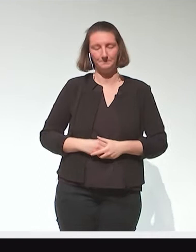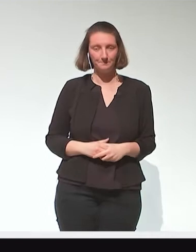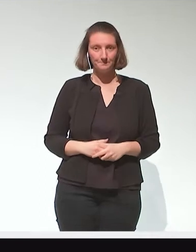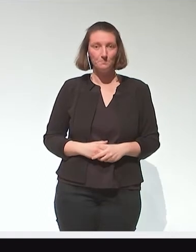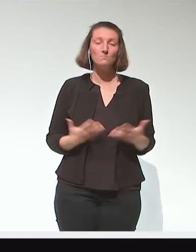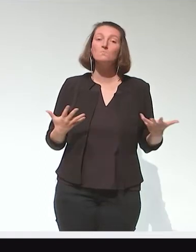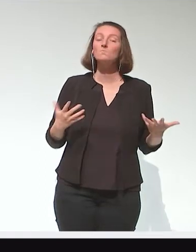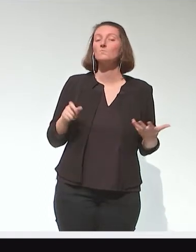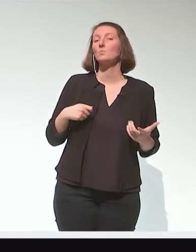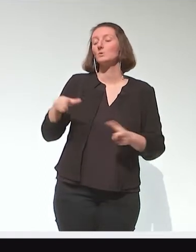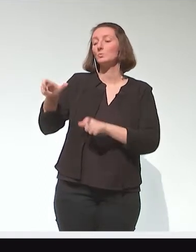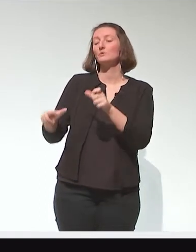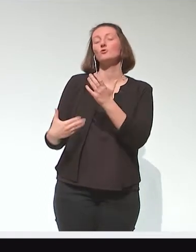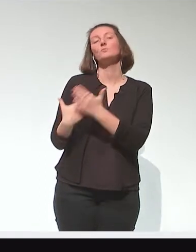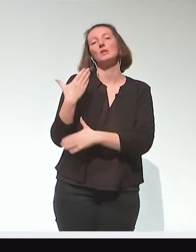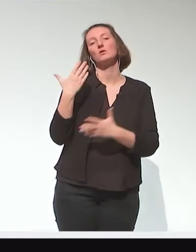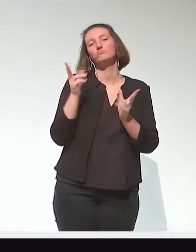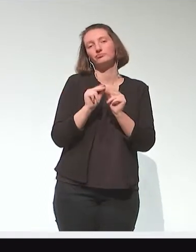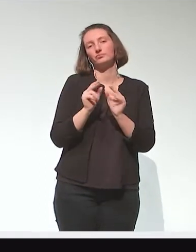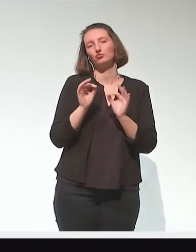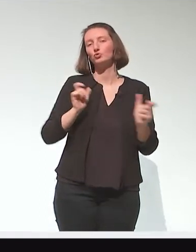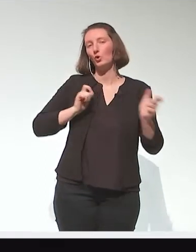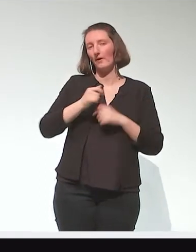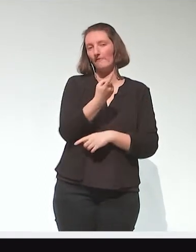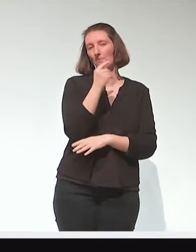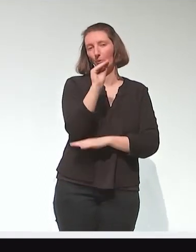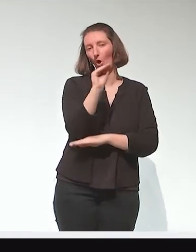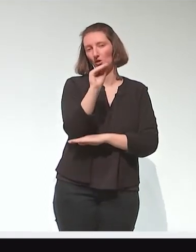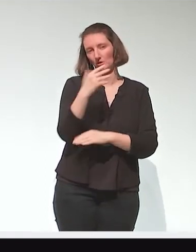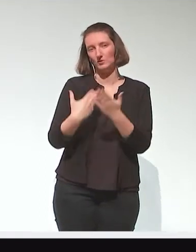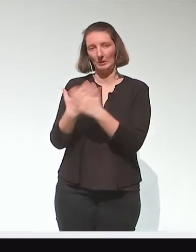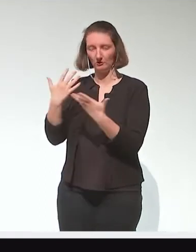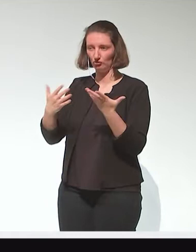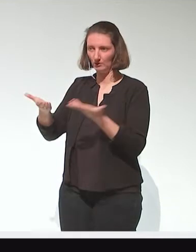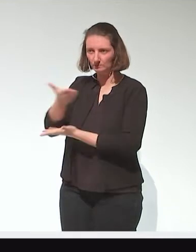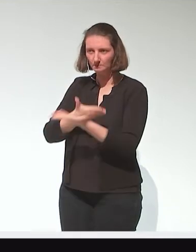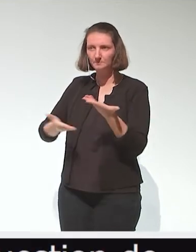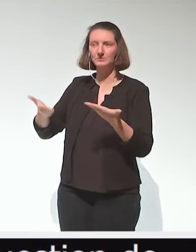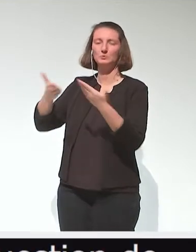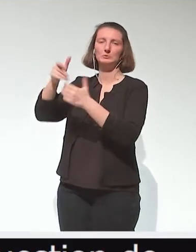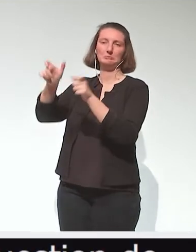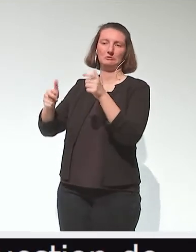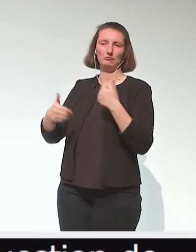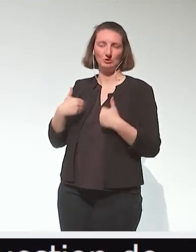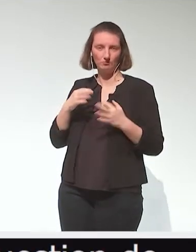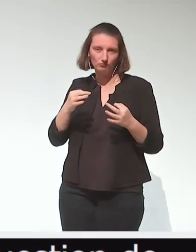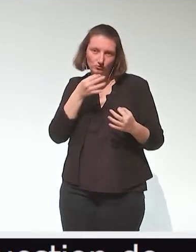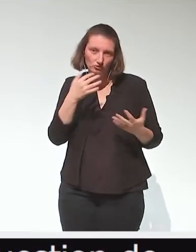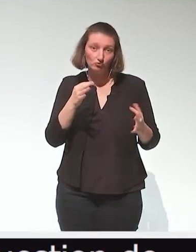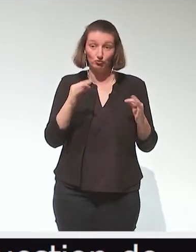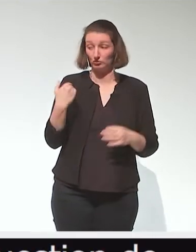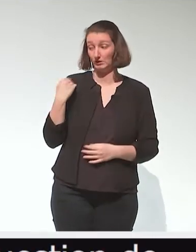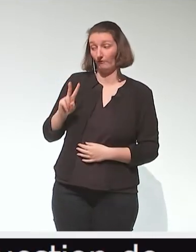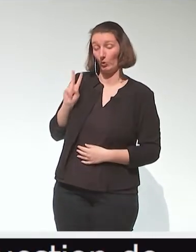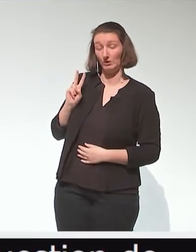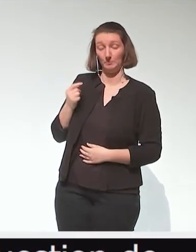in the morning, and I was here on Friday in Paris to discuss the poverty of children.